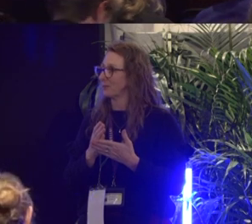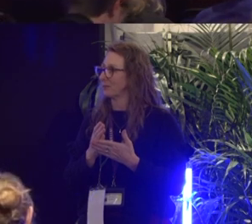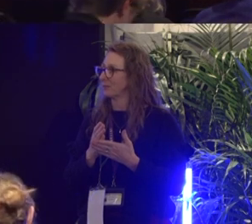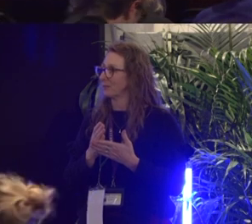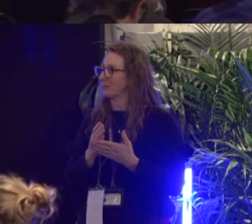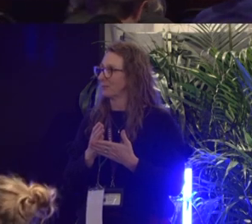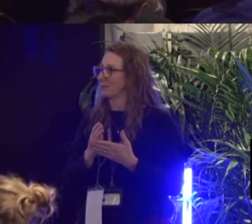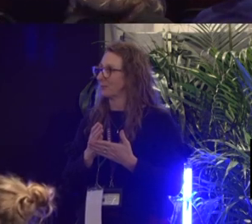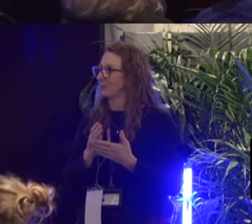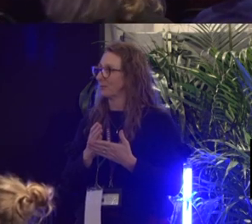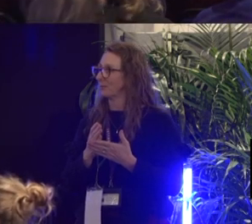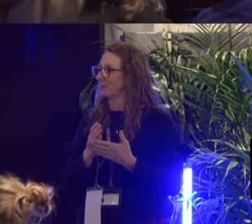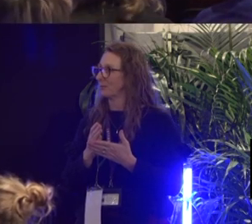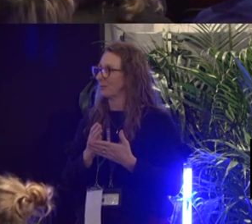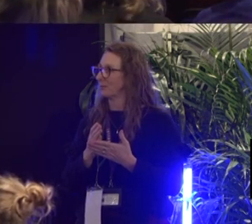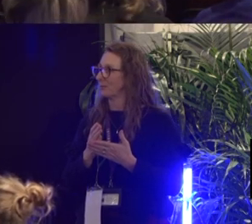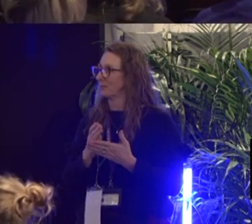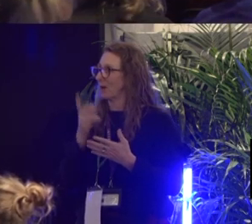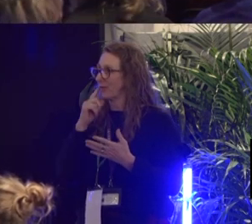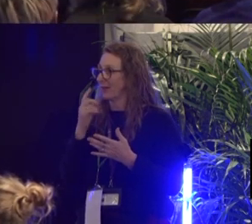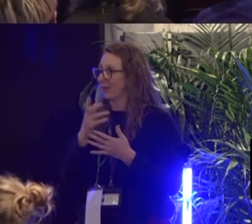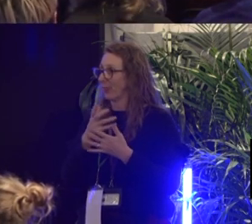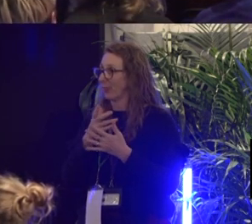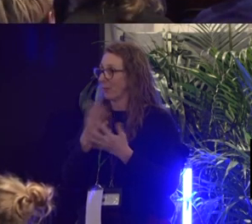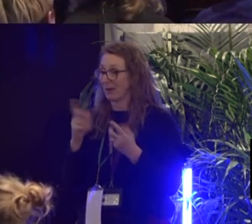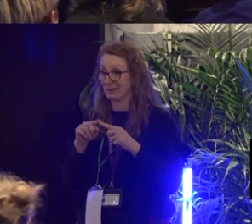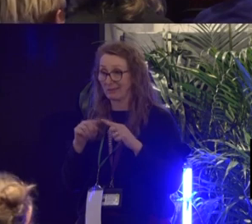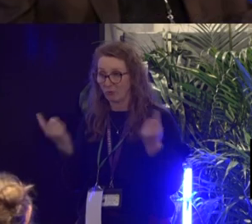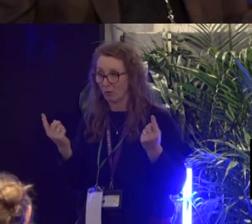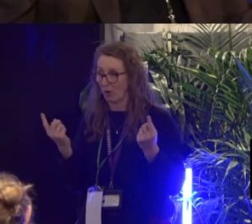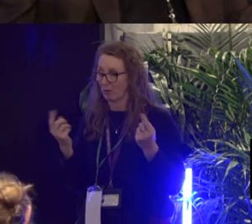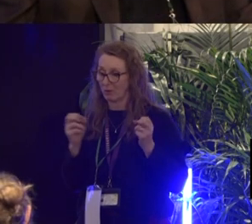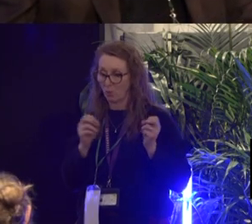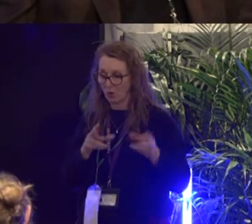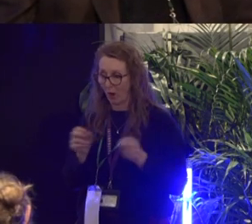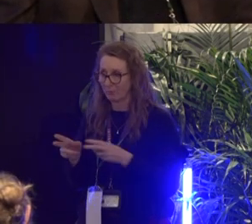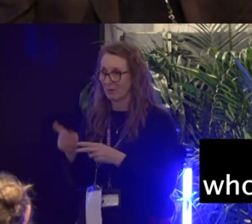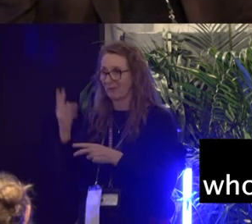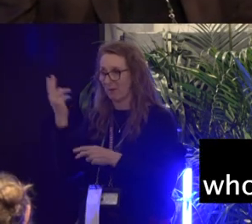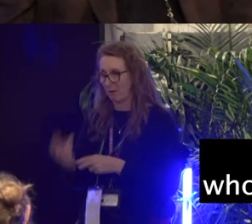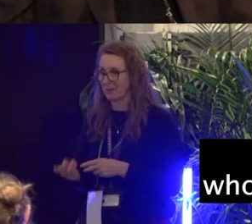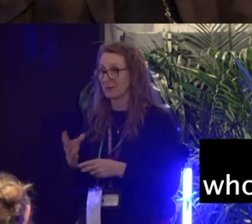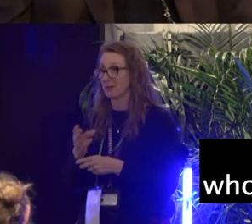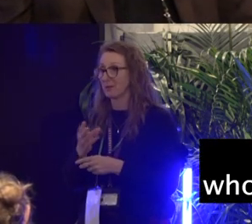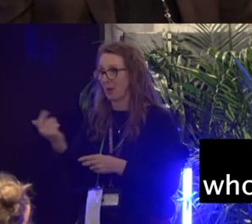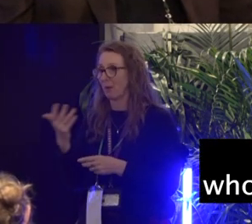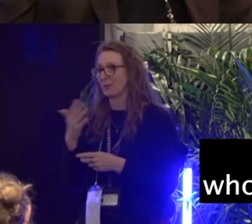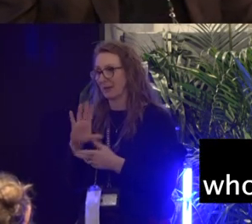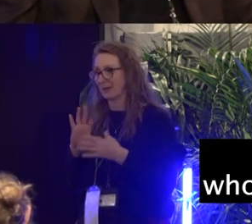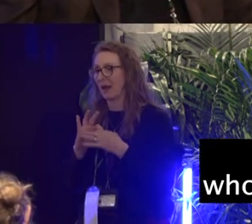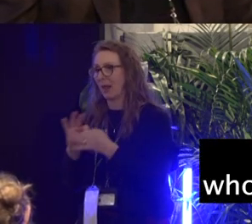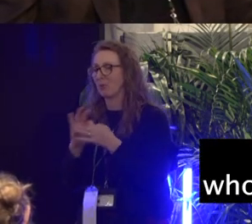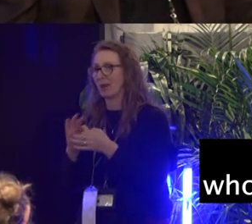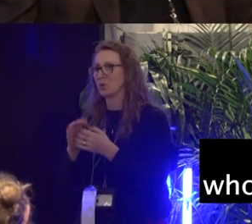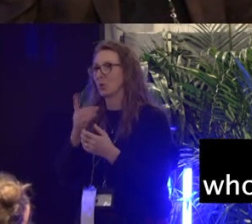So I think there are many different kinds of artists, and some of them need collaborators who